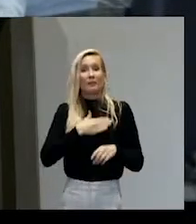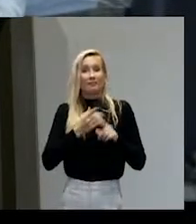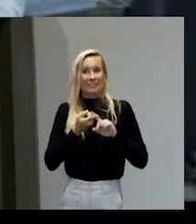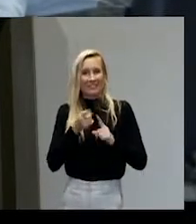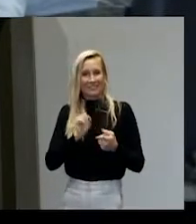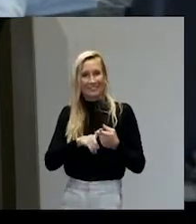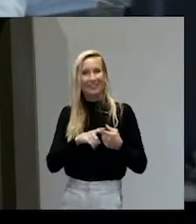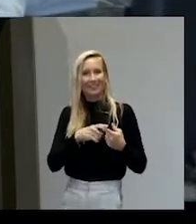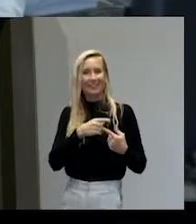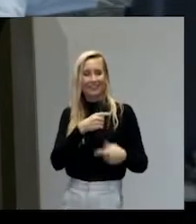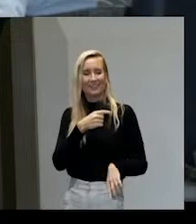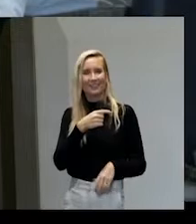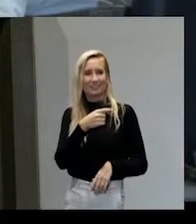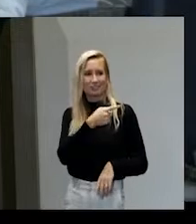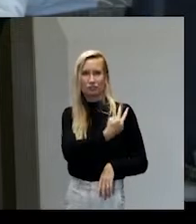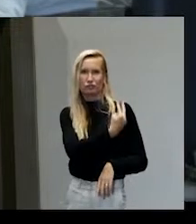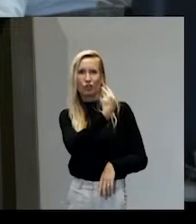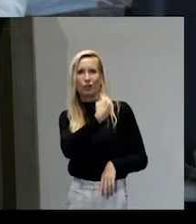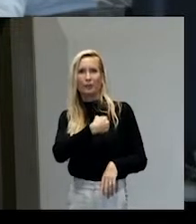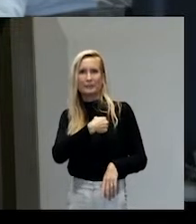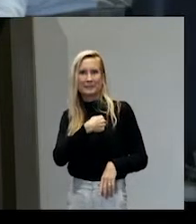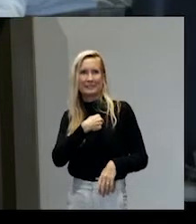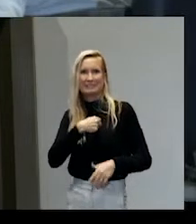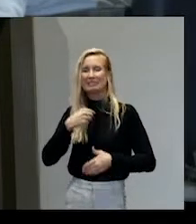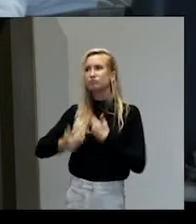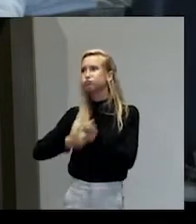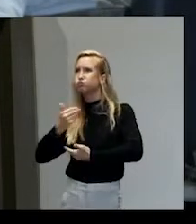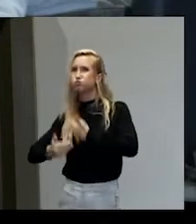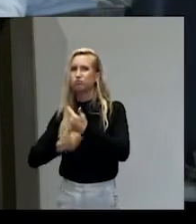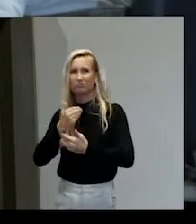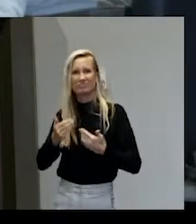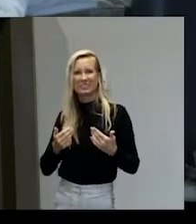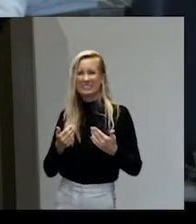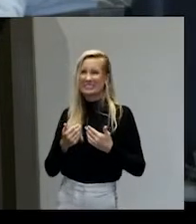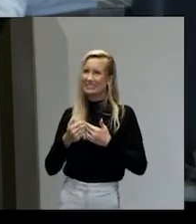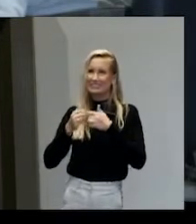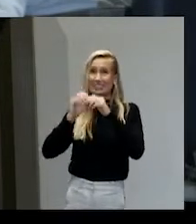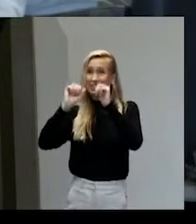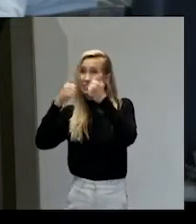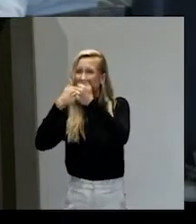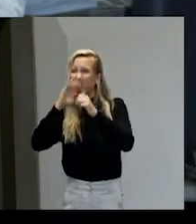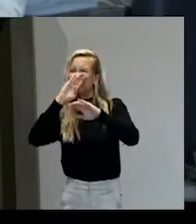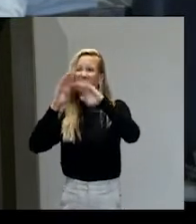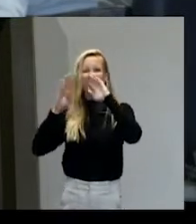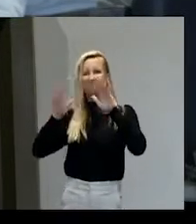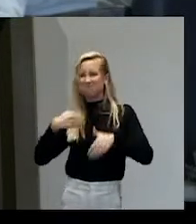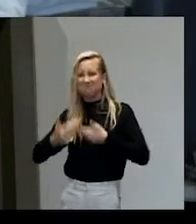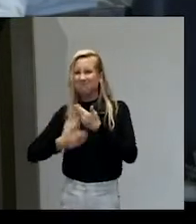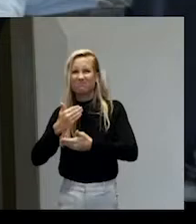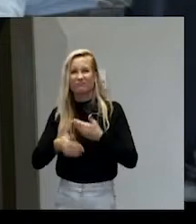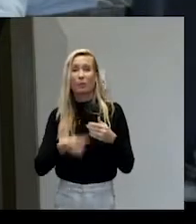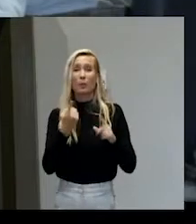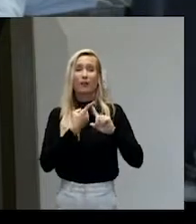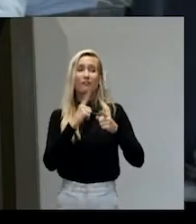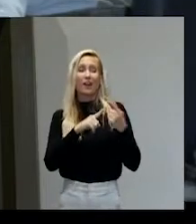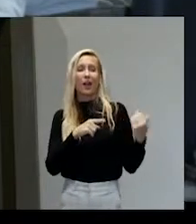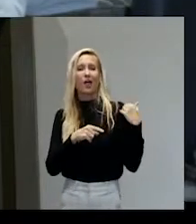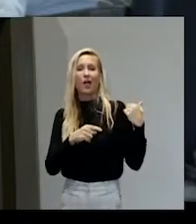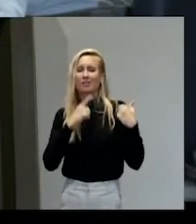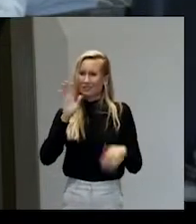like, I understand my son better. It's like so incredible. It was like so amazing.